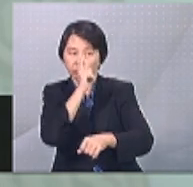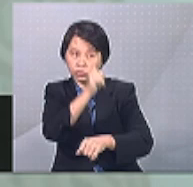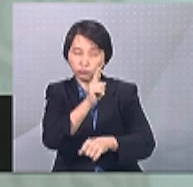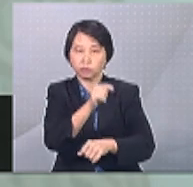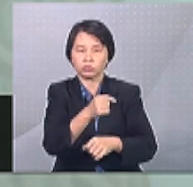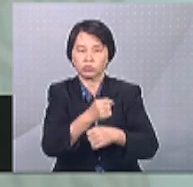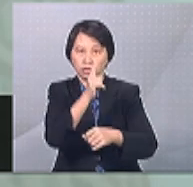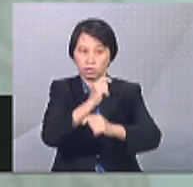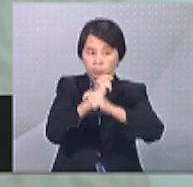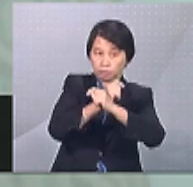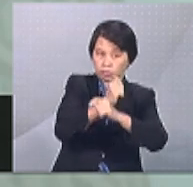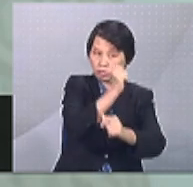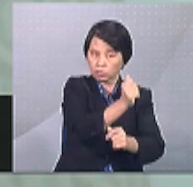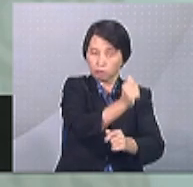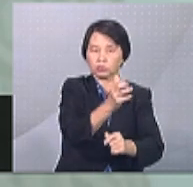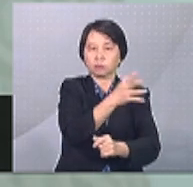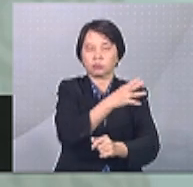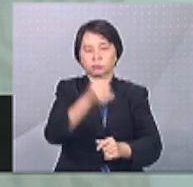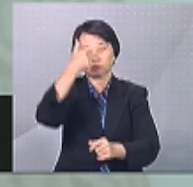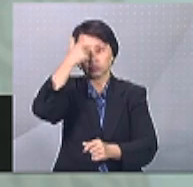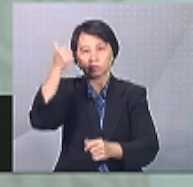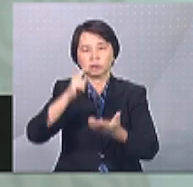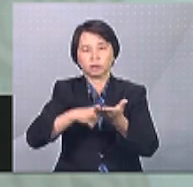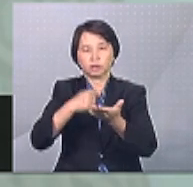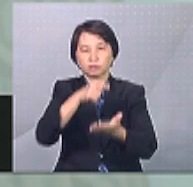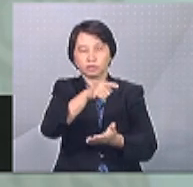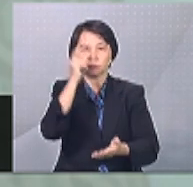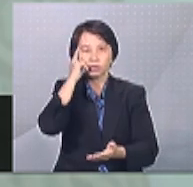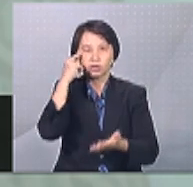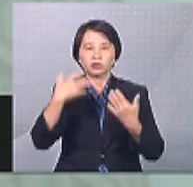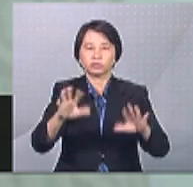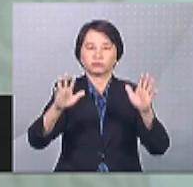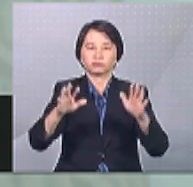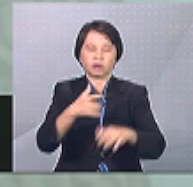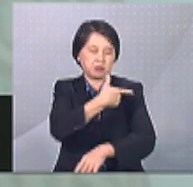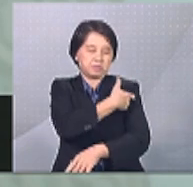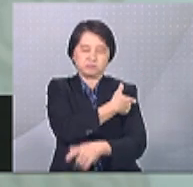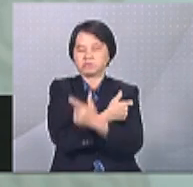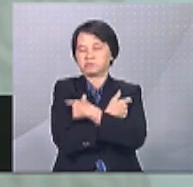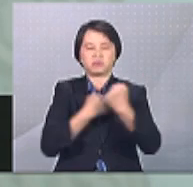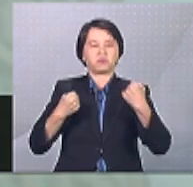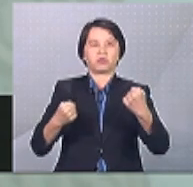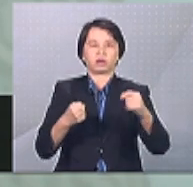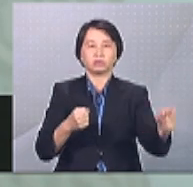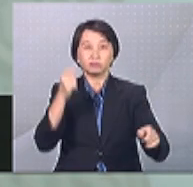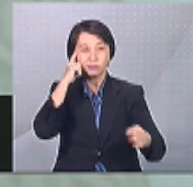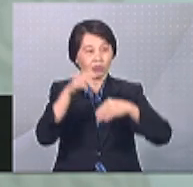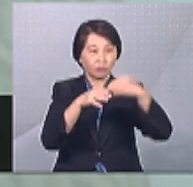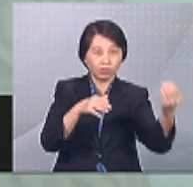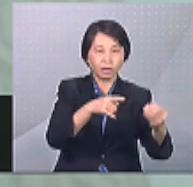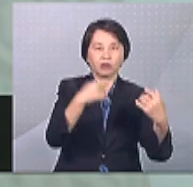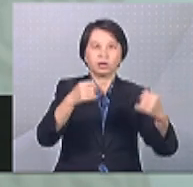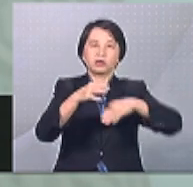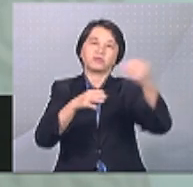they protect themselves, and also because sometimes they thought that they already have the immunity. And then they can actually, go